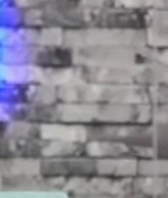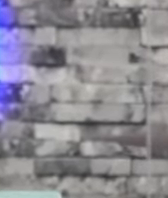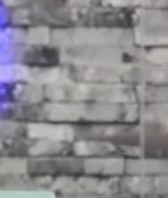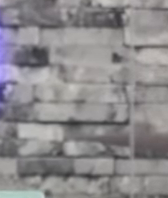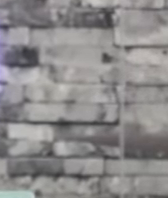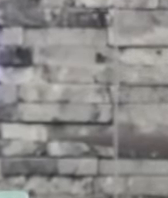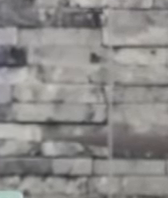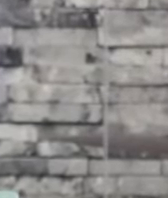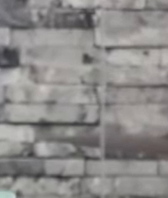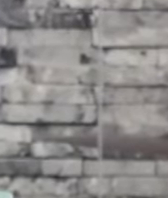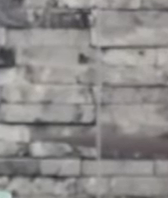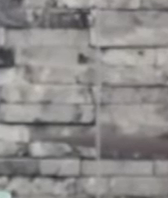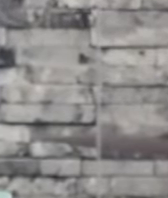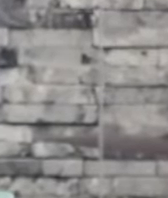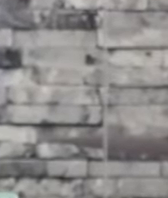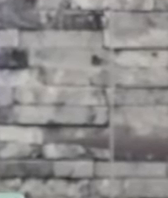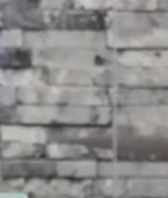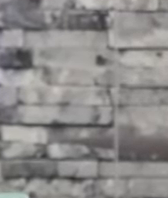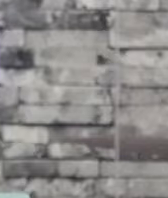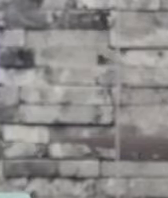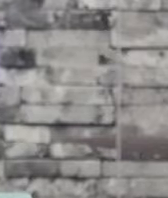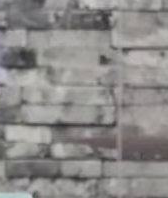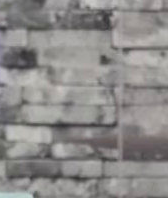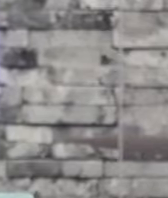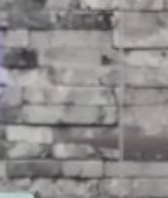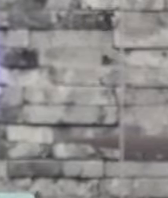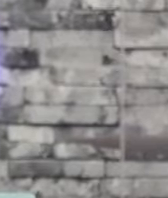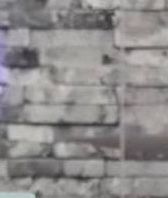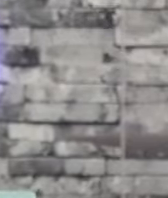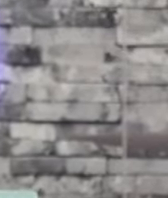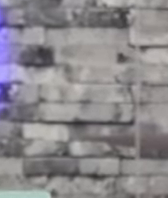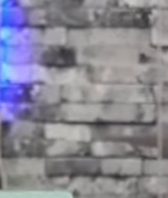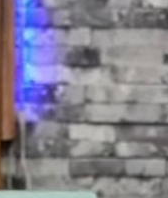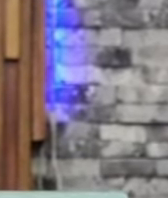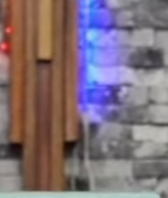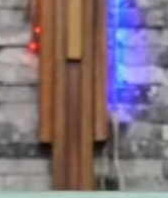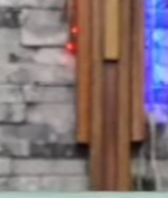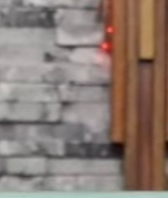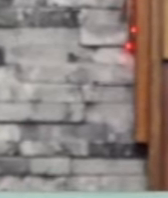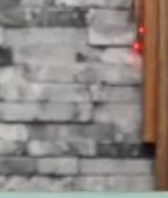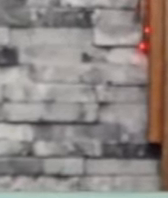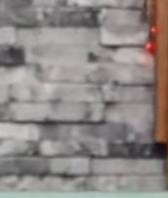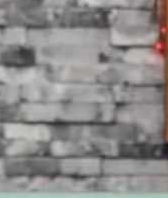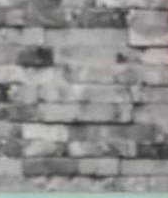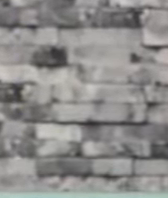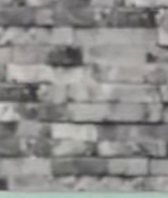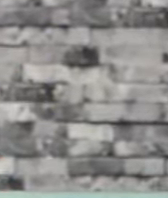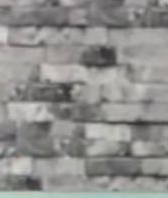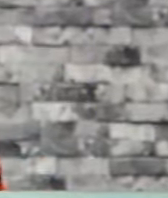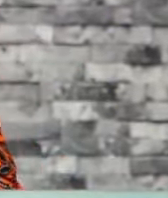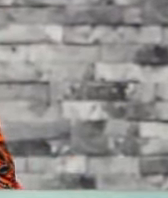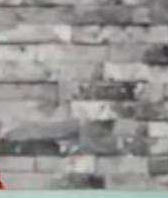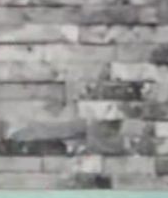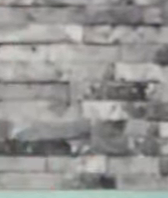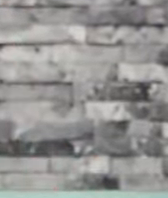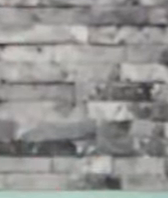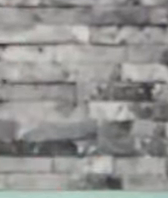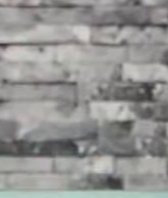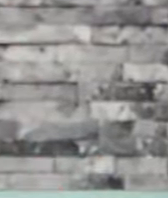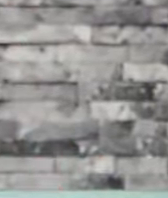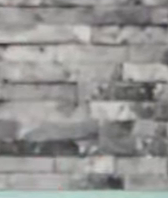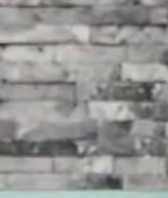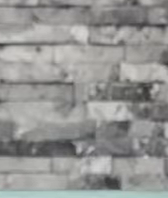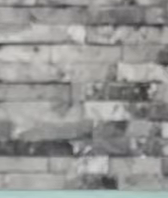aende kumfariji mkewe. And as the ship set sail, na wakati meli ilianza kwenda, getting right to the very place where the daughters